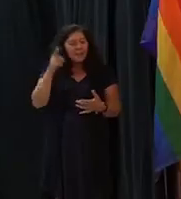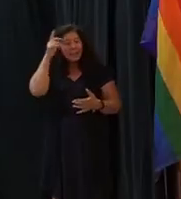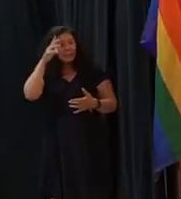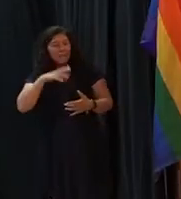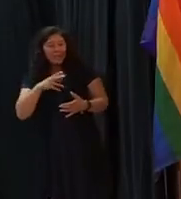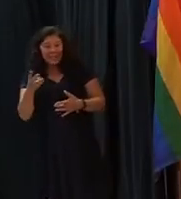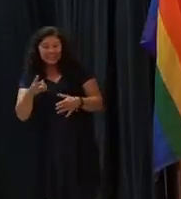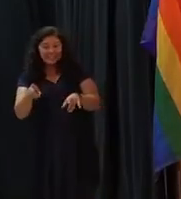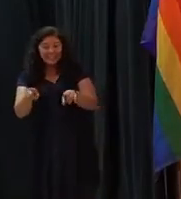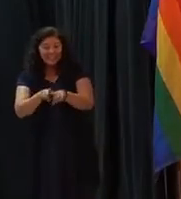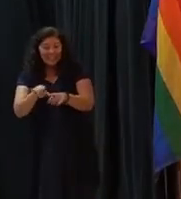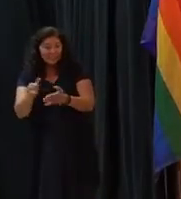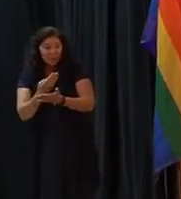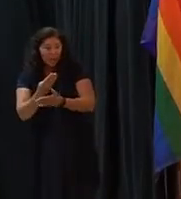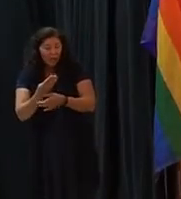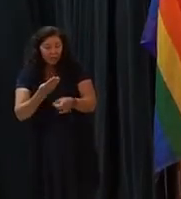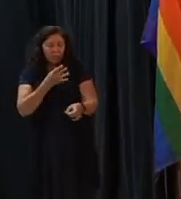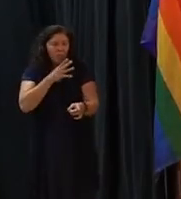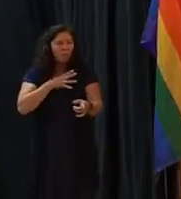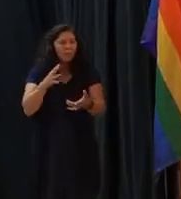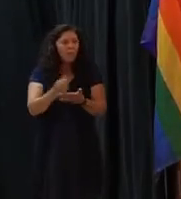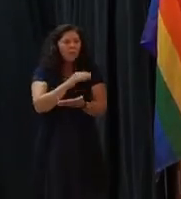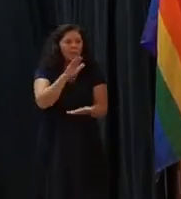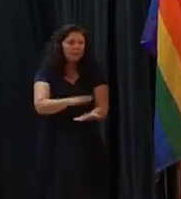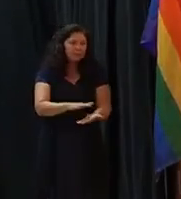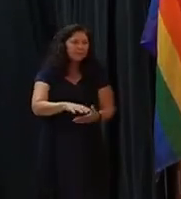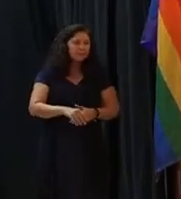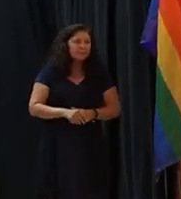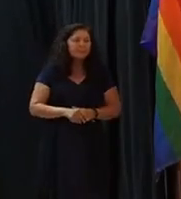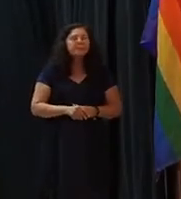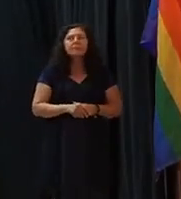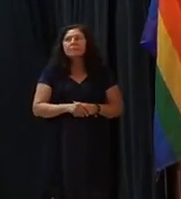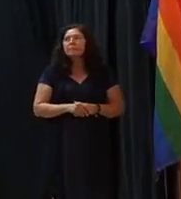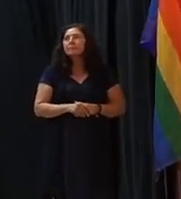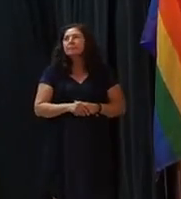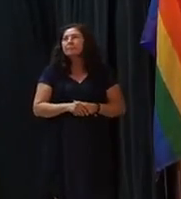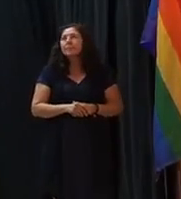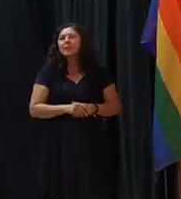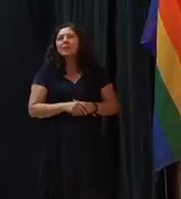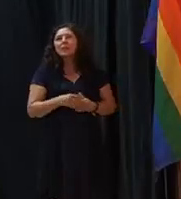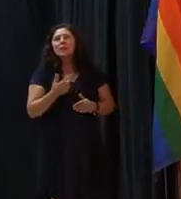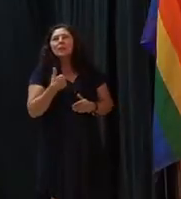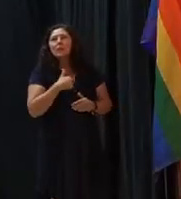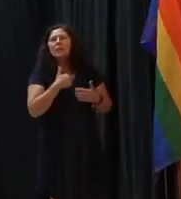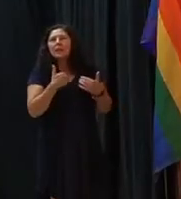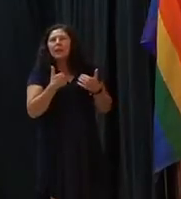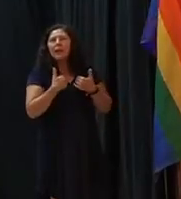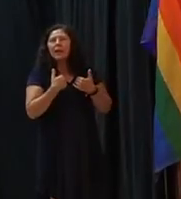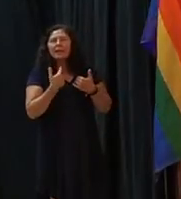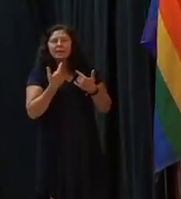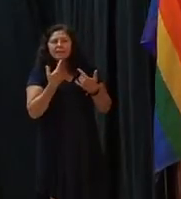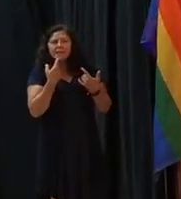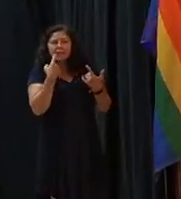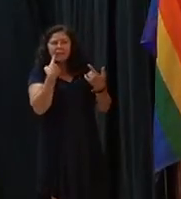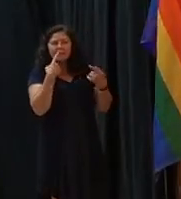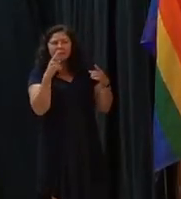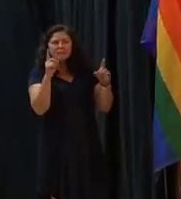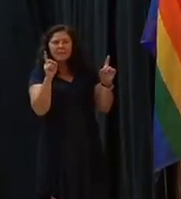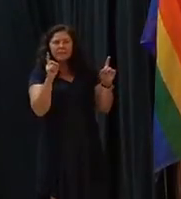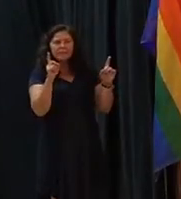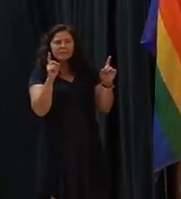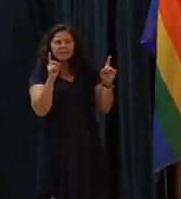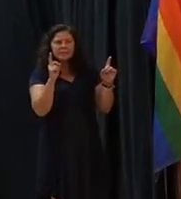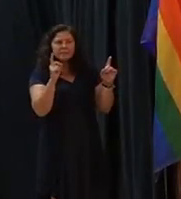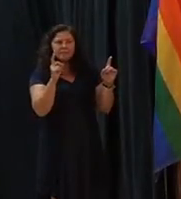work. Okay? We have a prime minister called Berlusconi who became famous worldly because all he was doing was having a